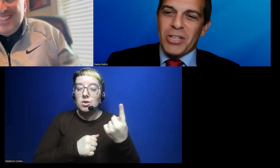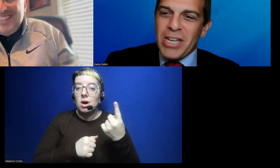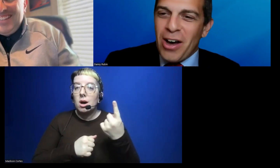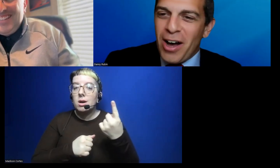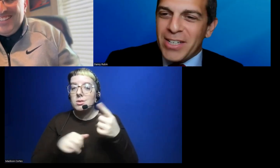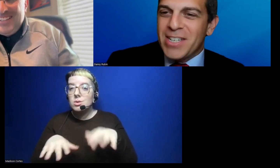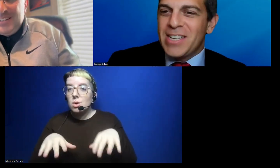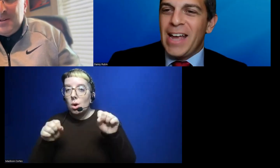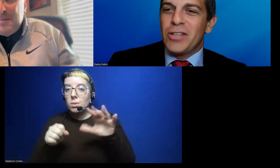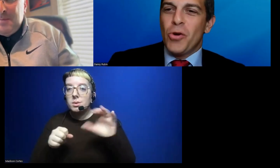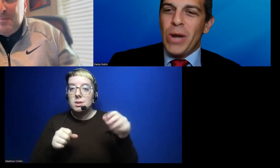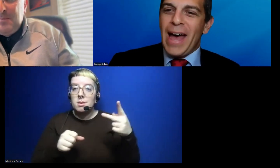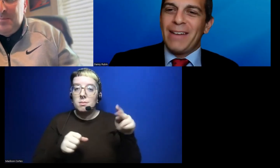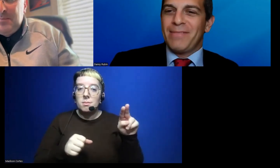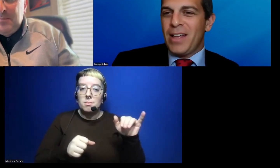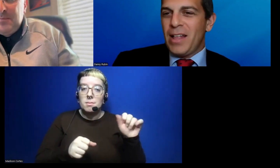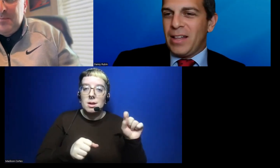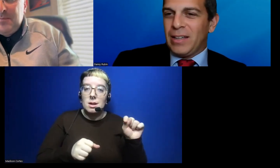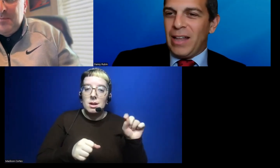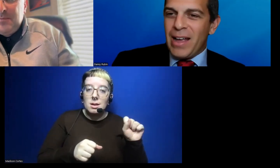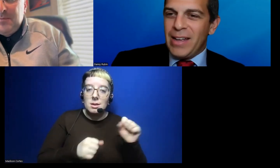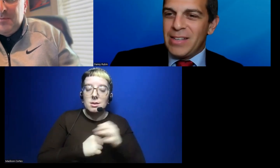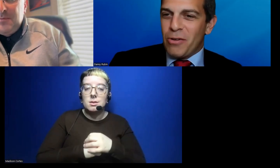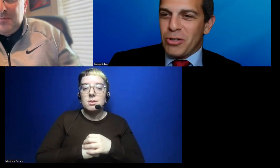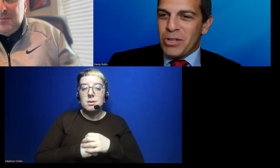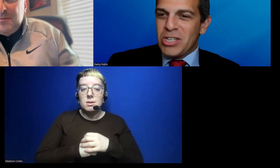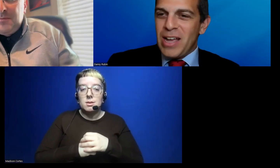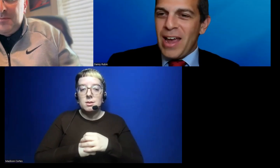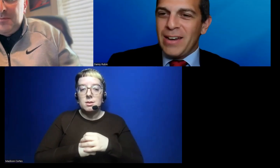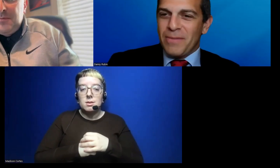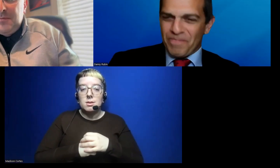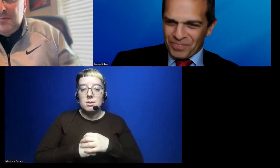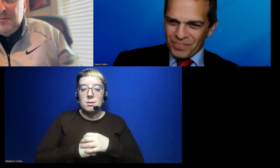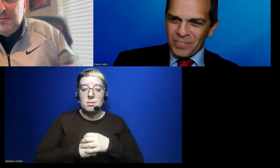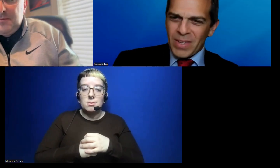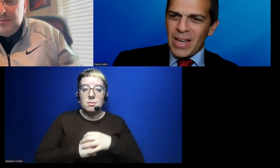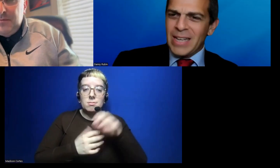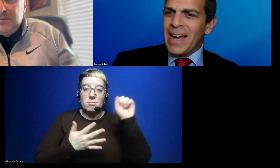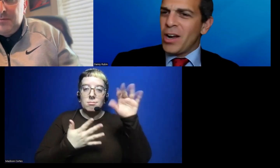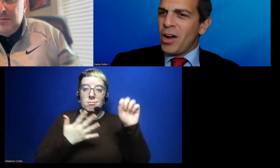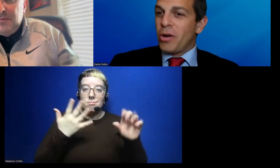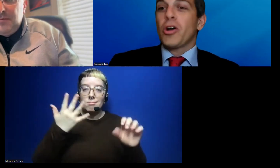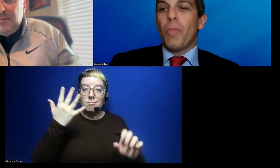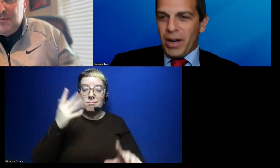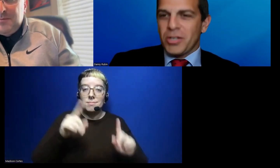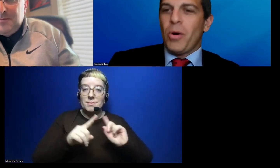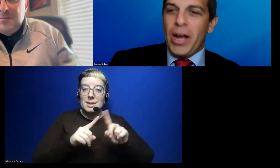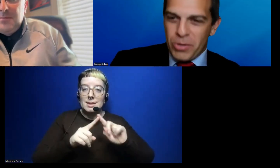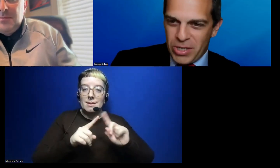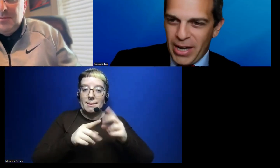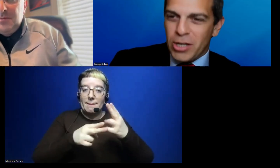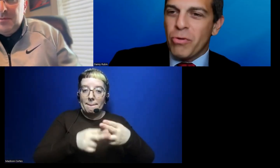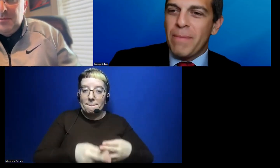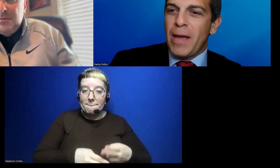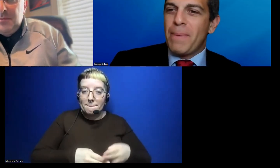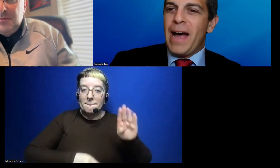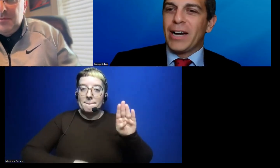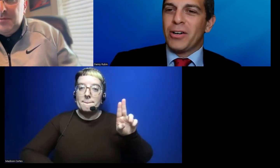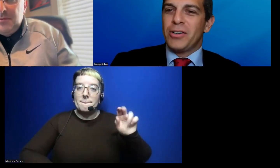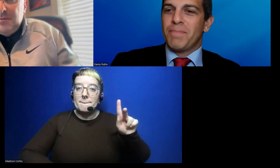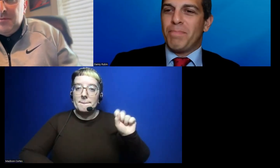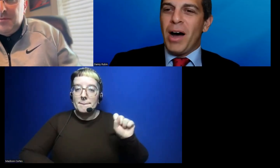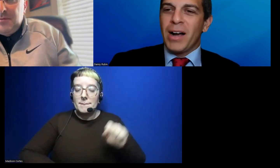have Seattle Seahawks, Saints, Who Dat, Lions, Arizona State. Is that go Bucks? Ohio State, Green